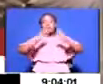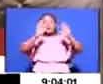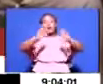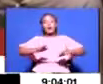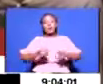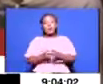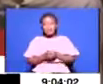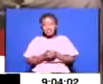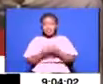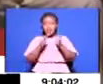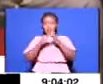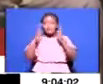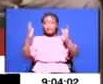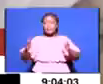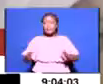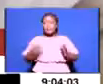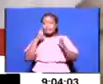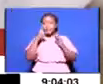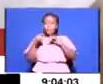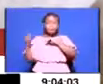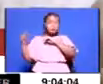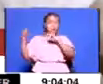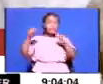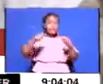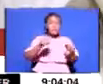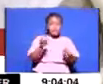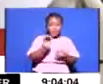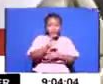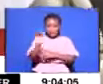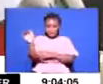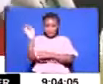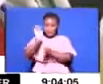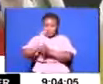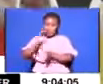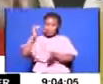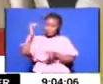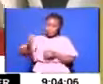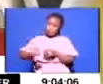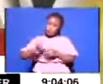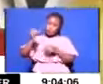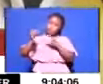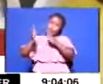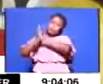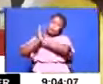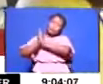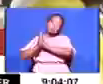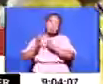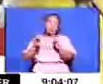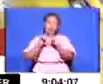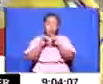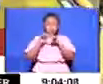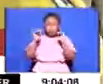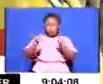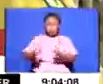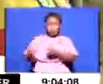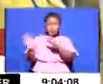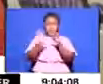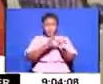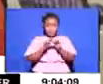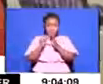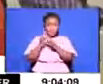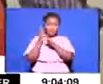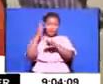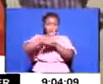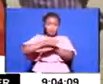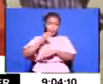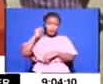who attended the event imploring on the church to always pray for this nation to remain united even after the competitive politics.